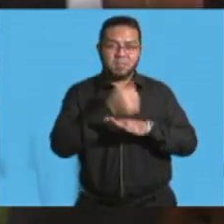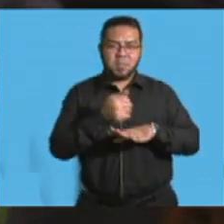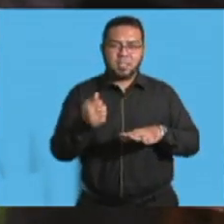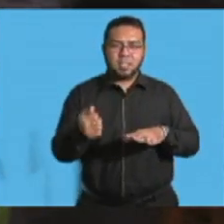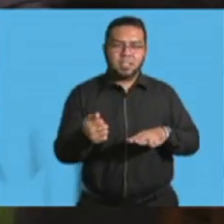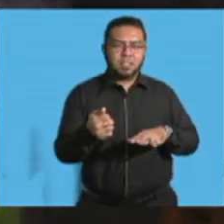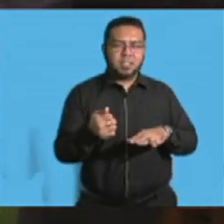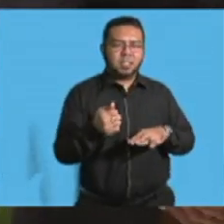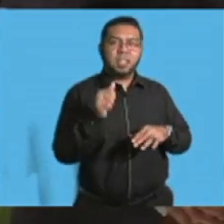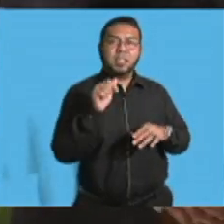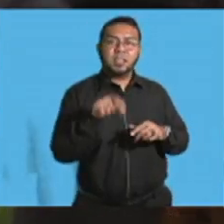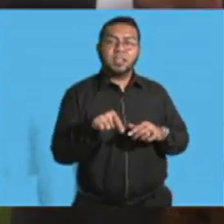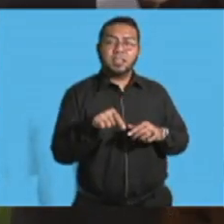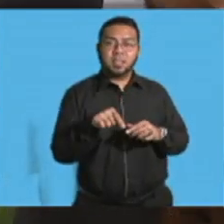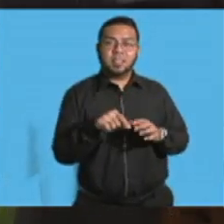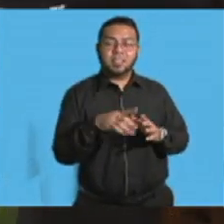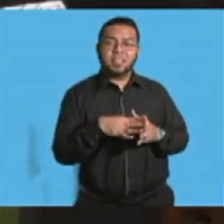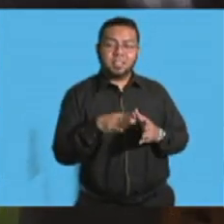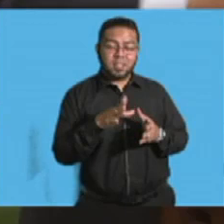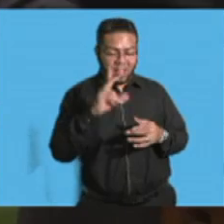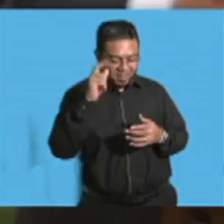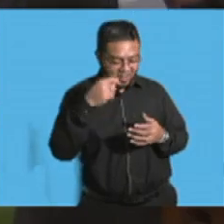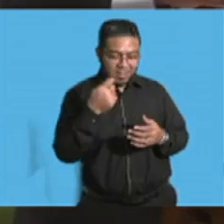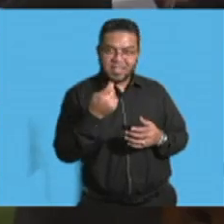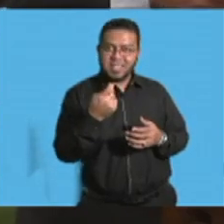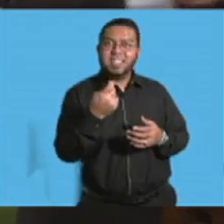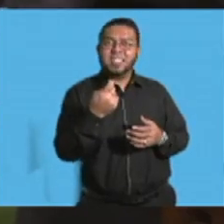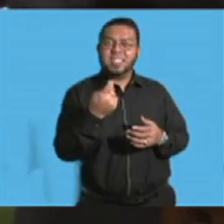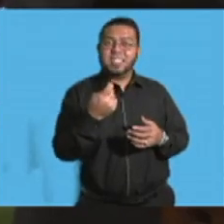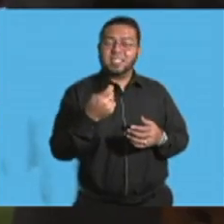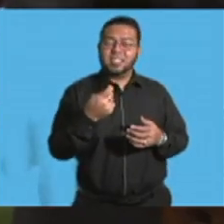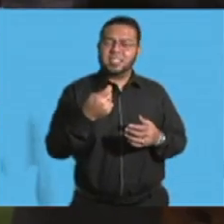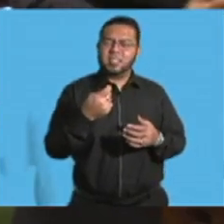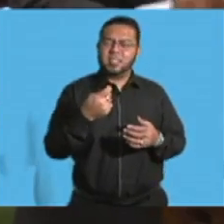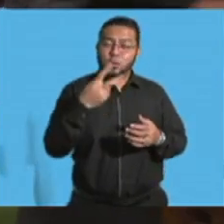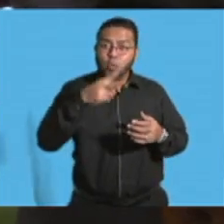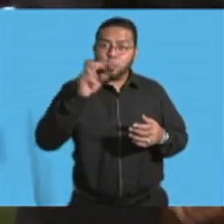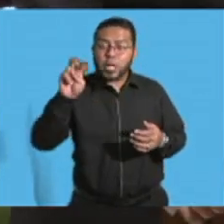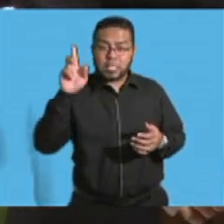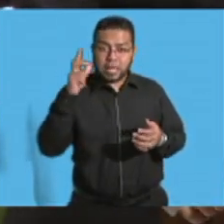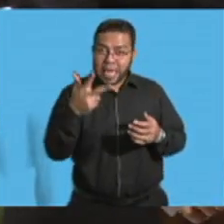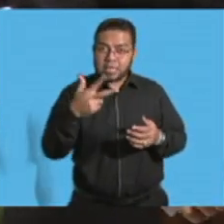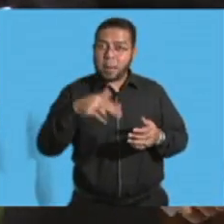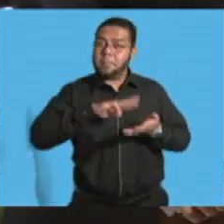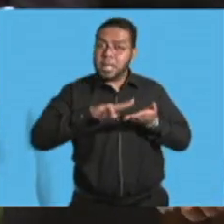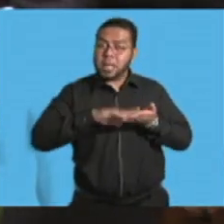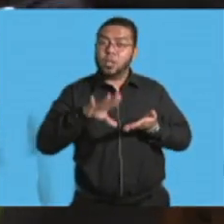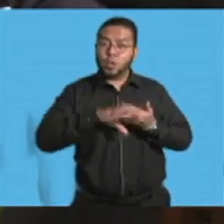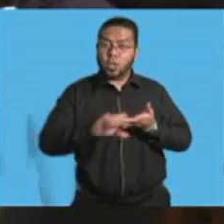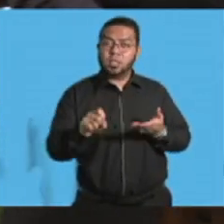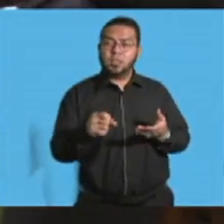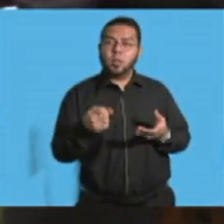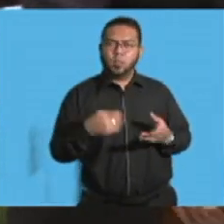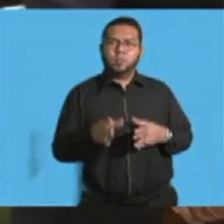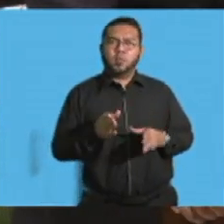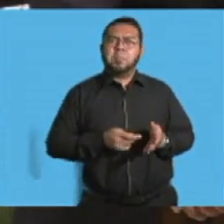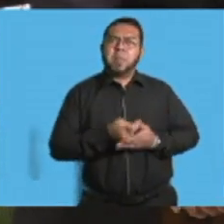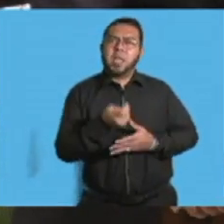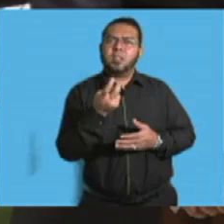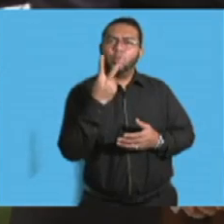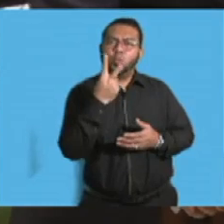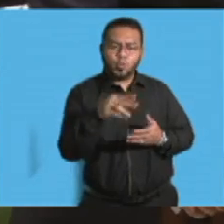happens for all governments, yes. But they also need to acknowledge the fact that $2.8 billion is from the previous governments. We have actually paid over $2